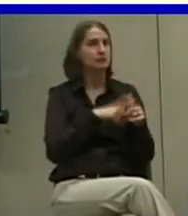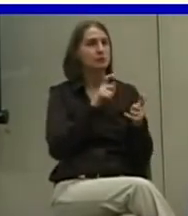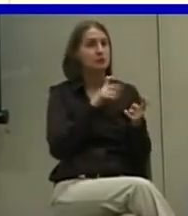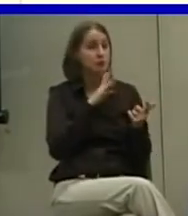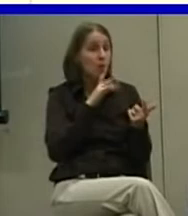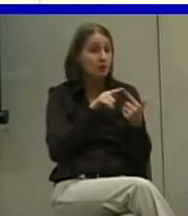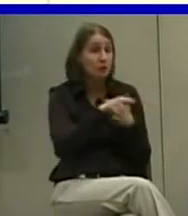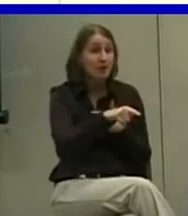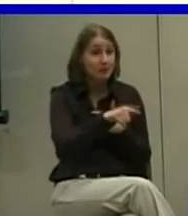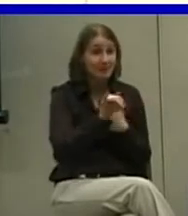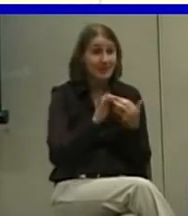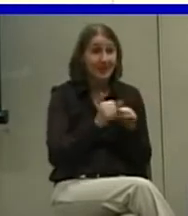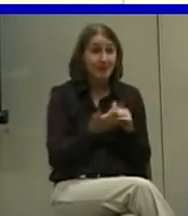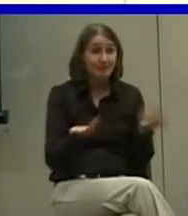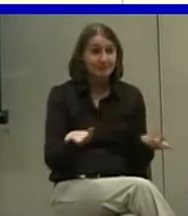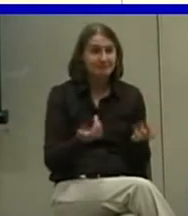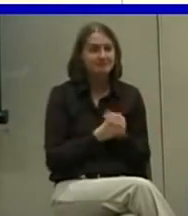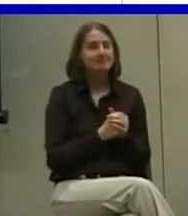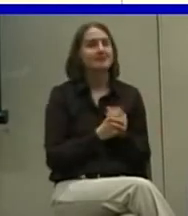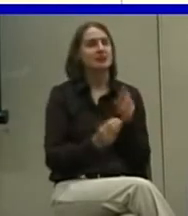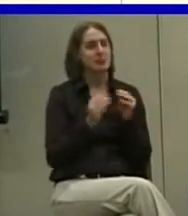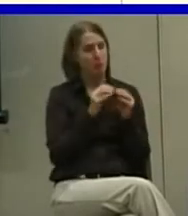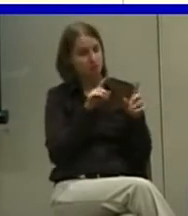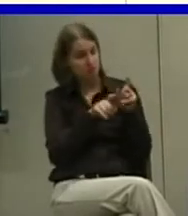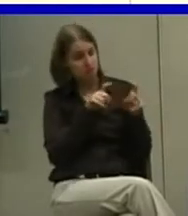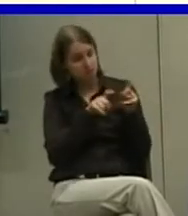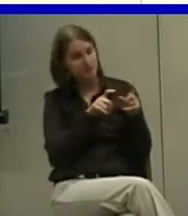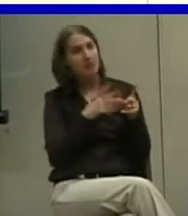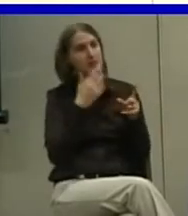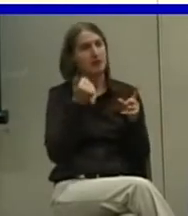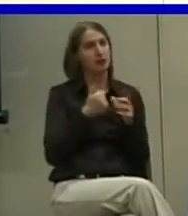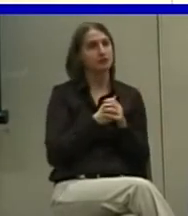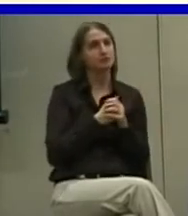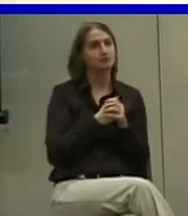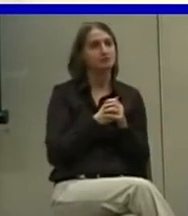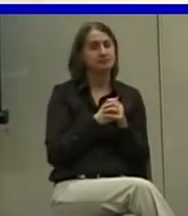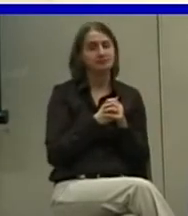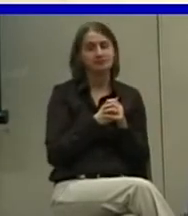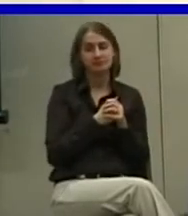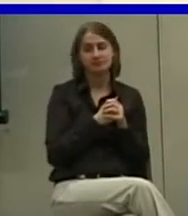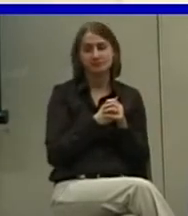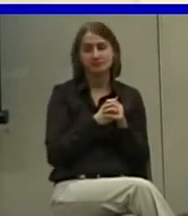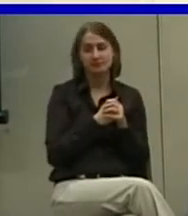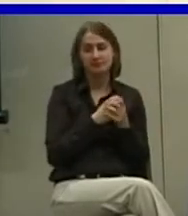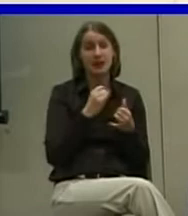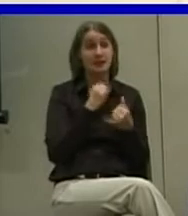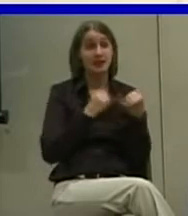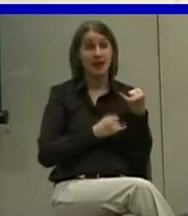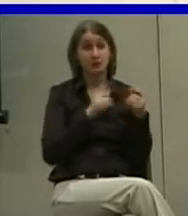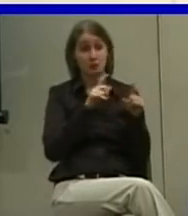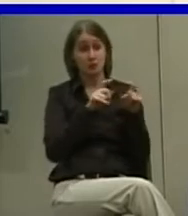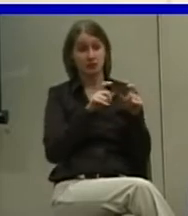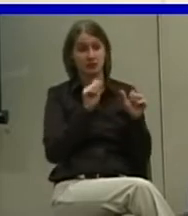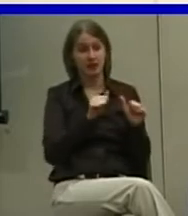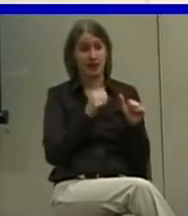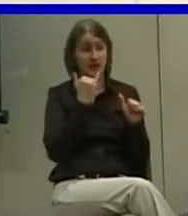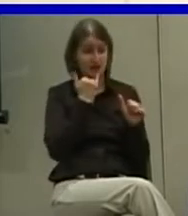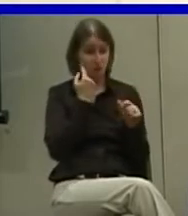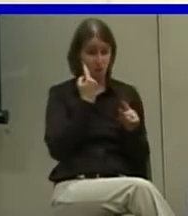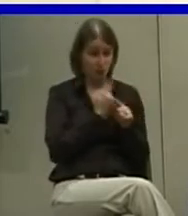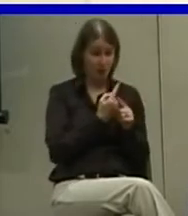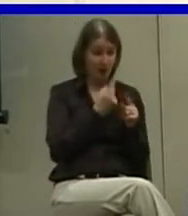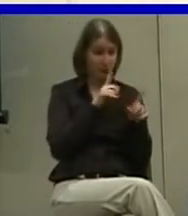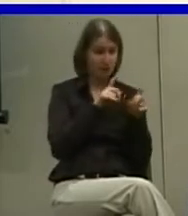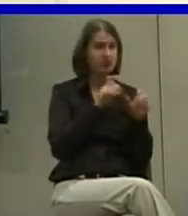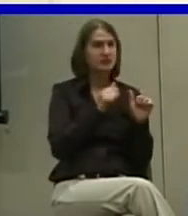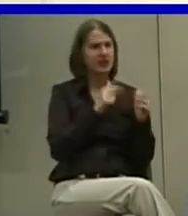them. That's how. The more questions you ask, the better. And the last thing that questioning can do is if you ask the right questions, it can also